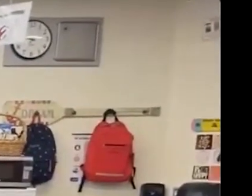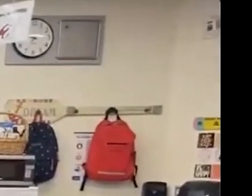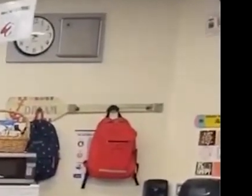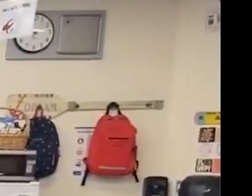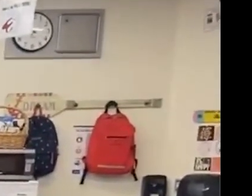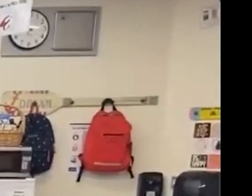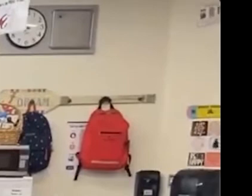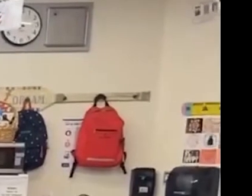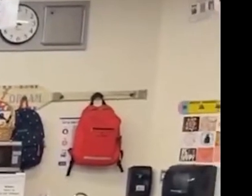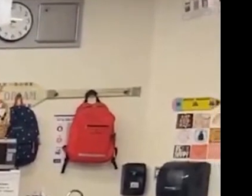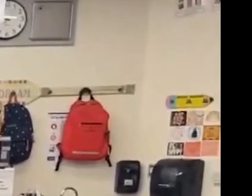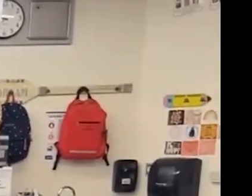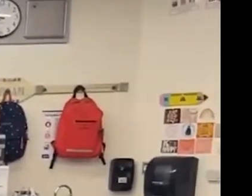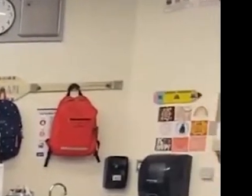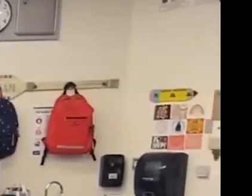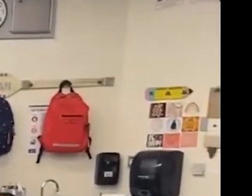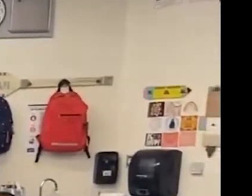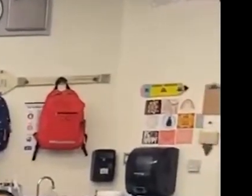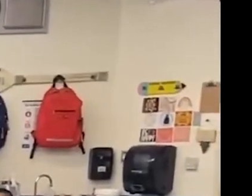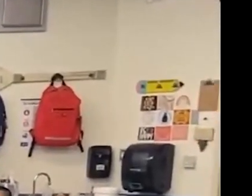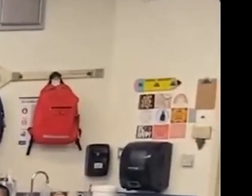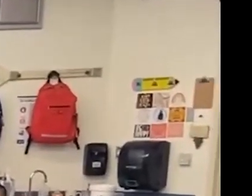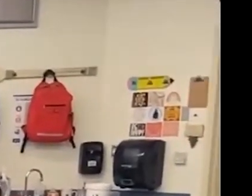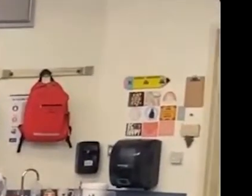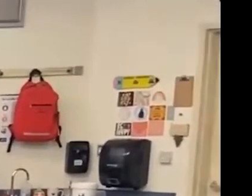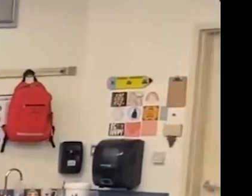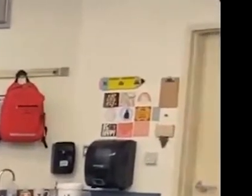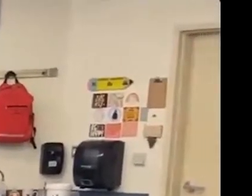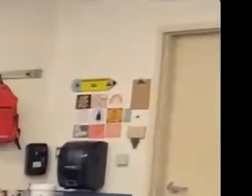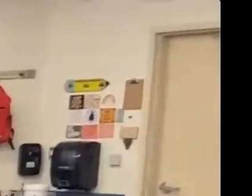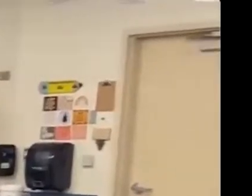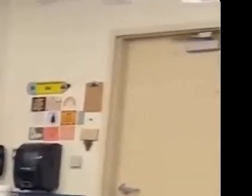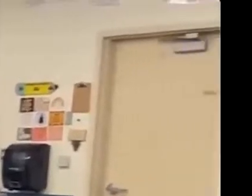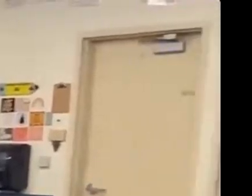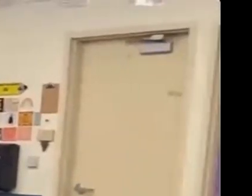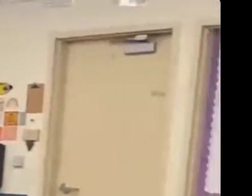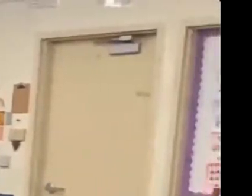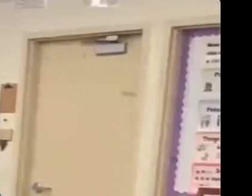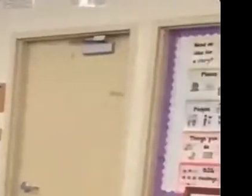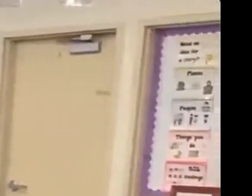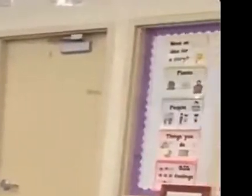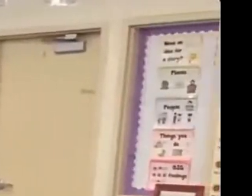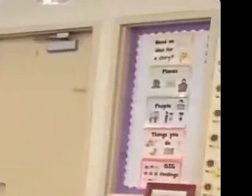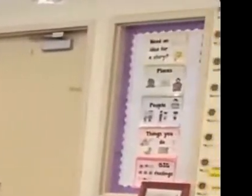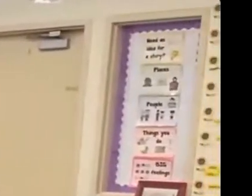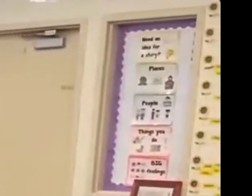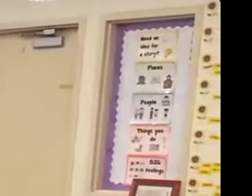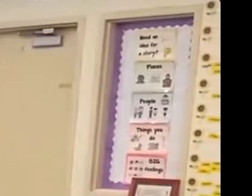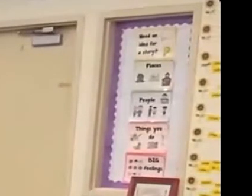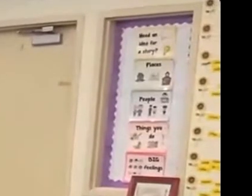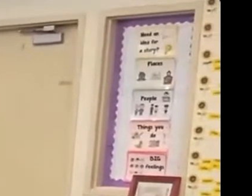my distance. I know I can keep my distance. I know how to wash my hands. I know how